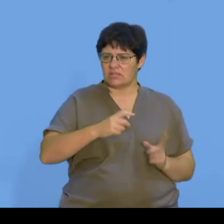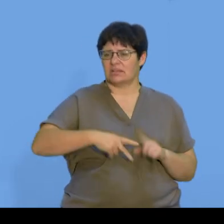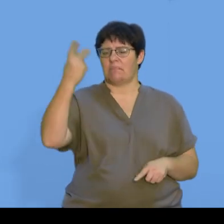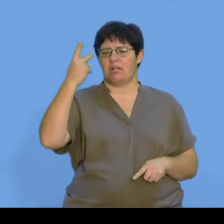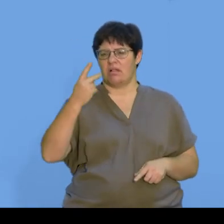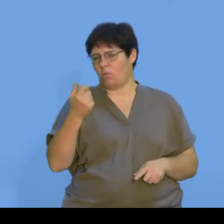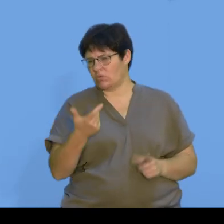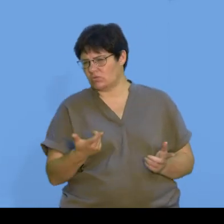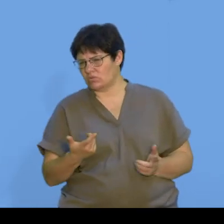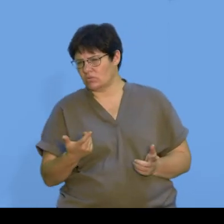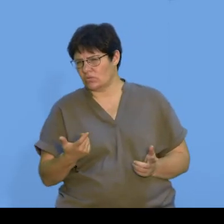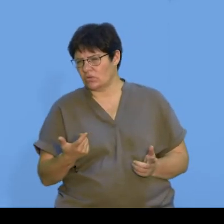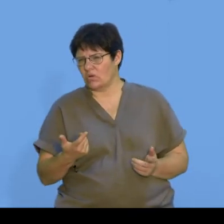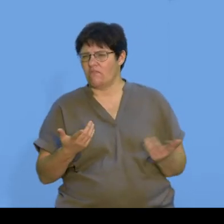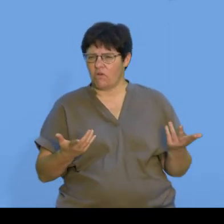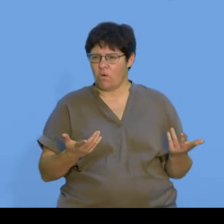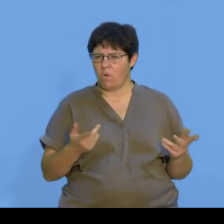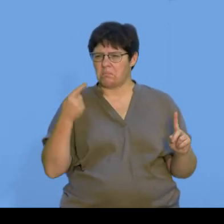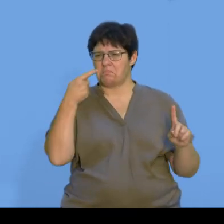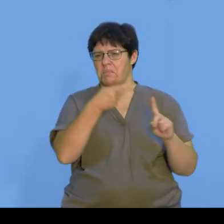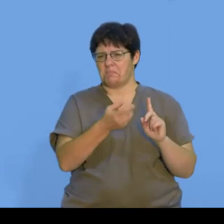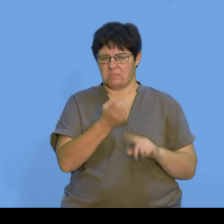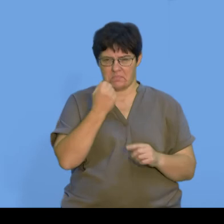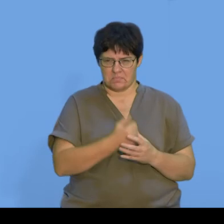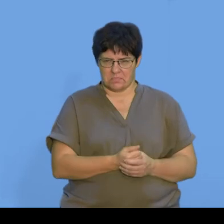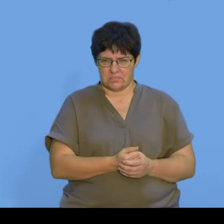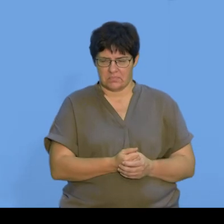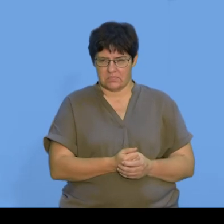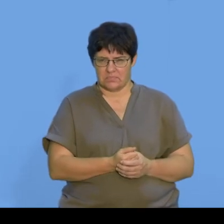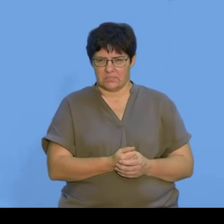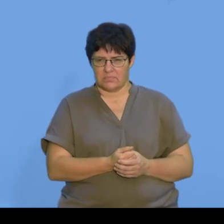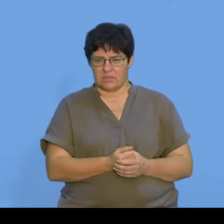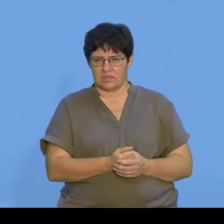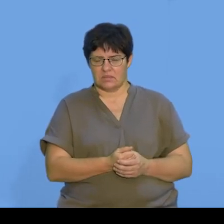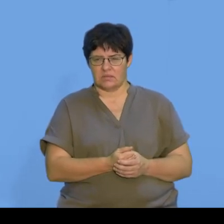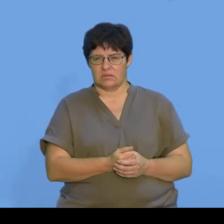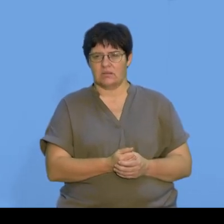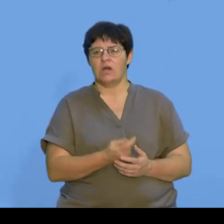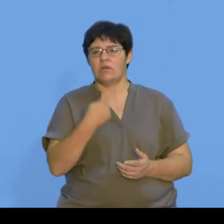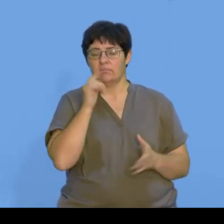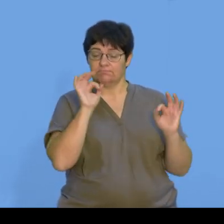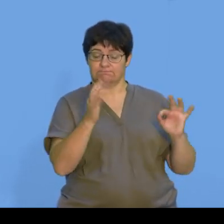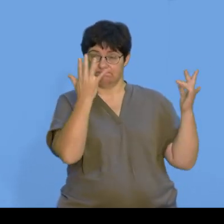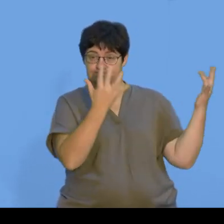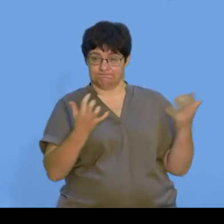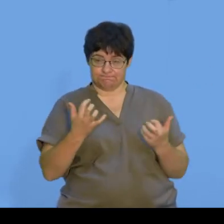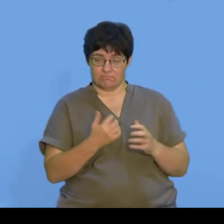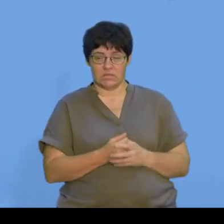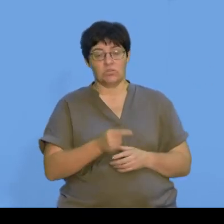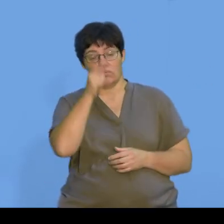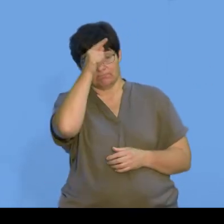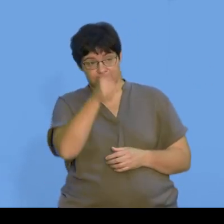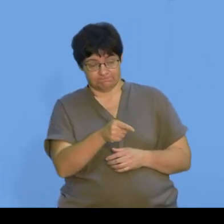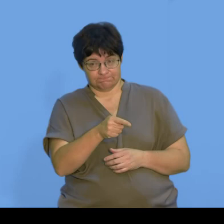double. So let's think about that in terms of predictions. Okay, now if we are to do the actual calculations, so